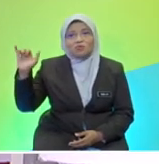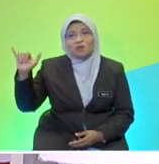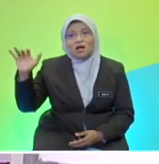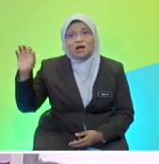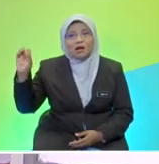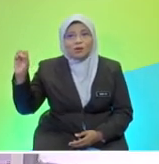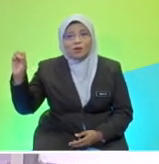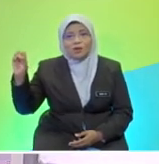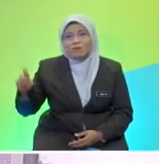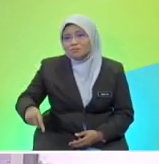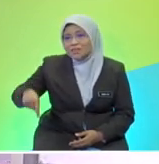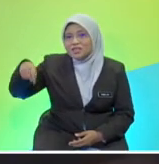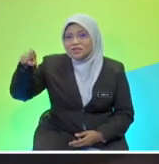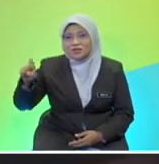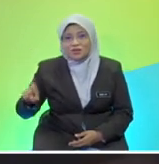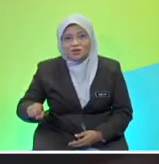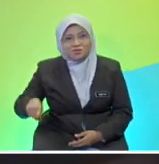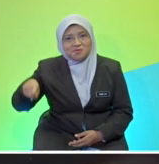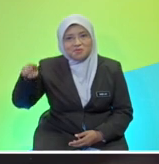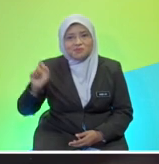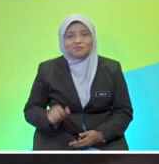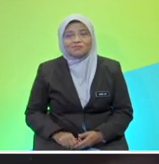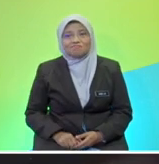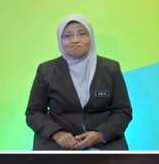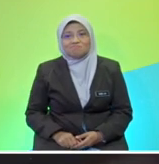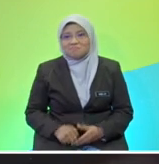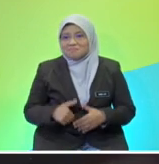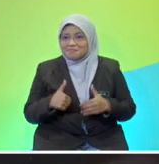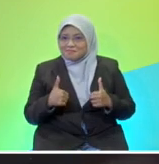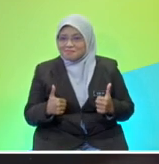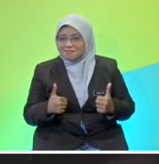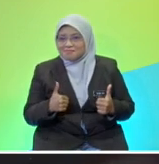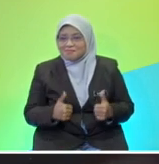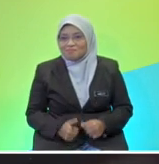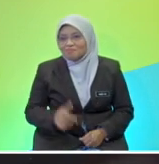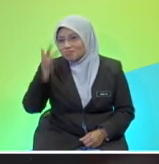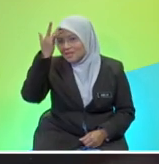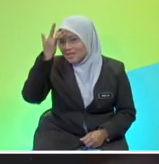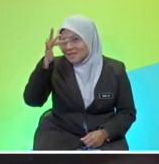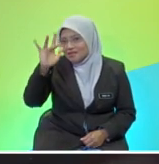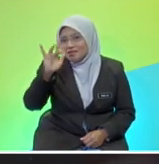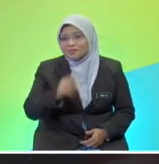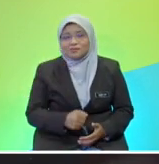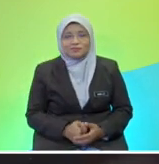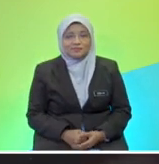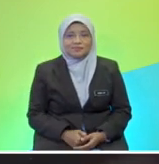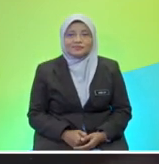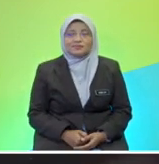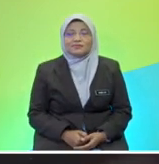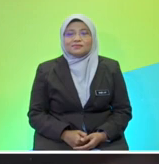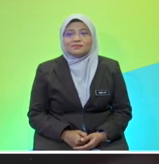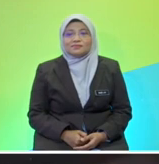Y-O. Yo-yo. Very good. You're such a clever boy. Okay. Thank you,